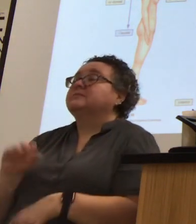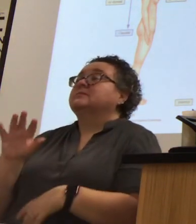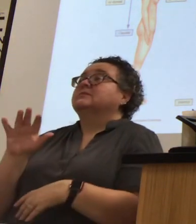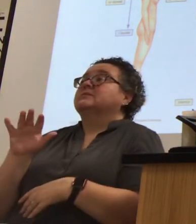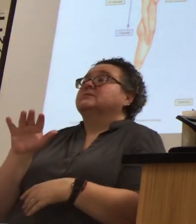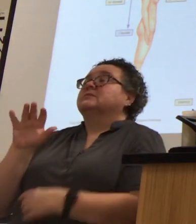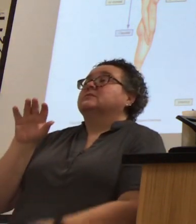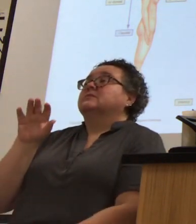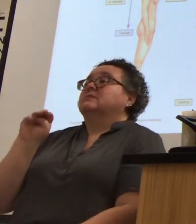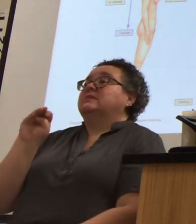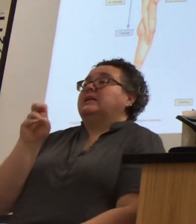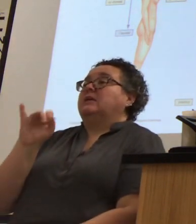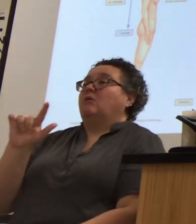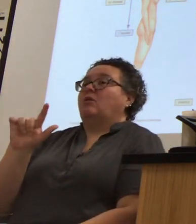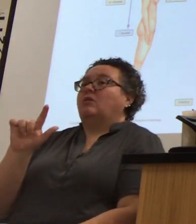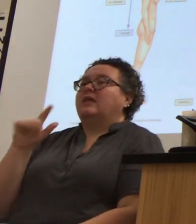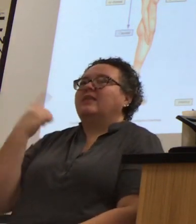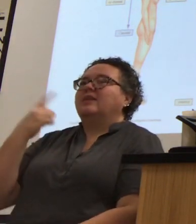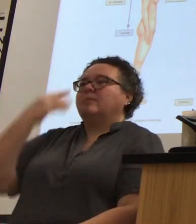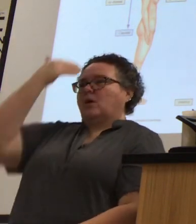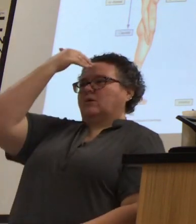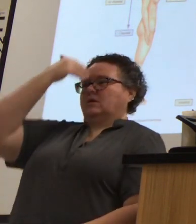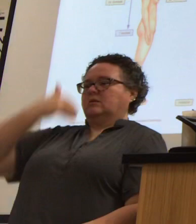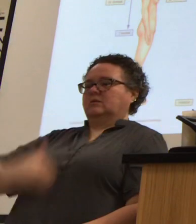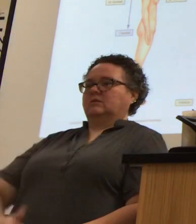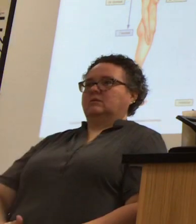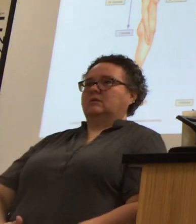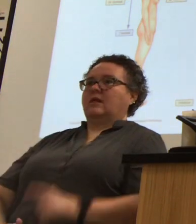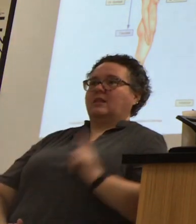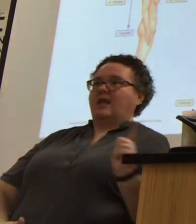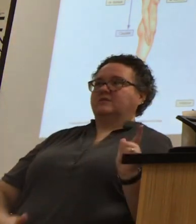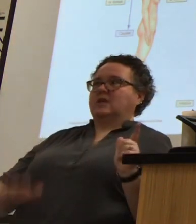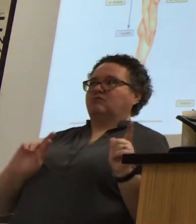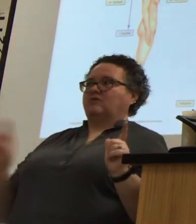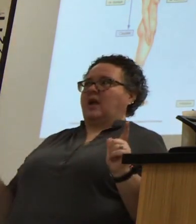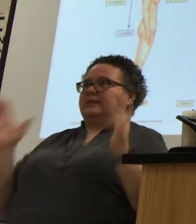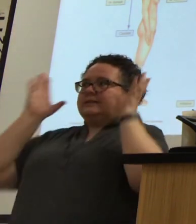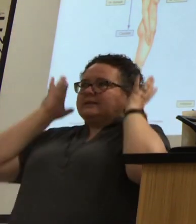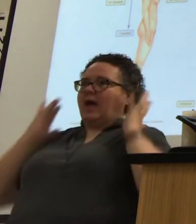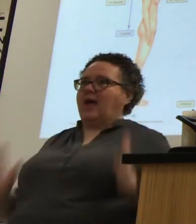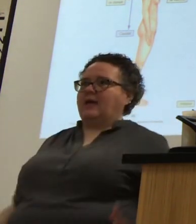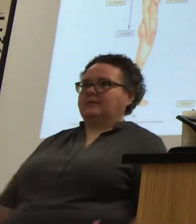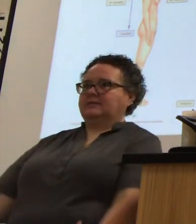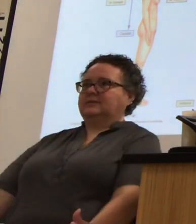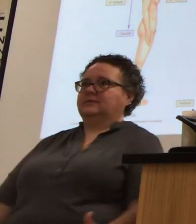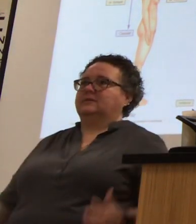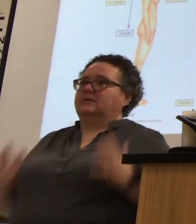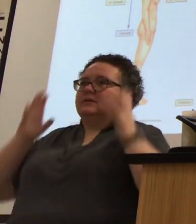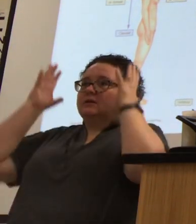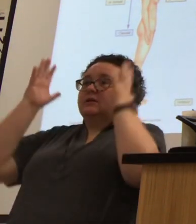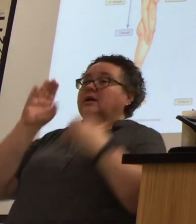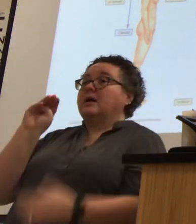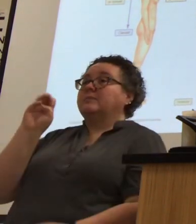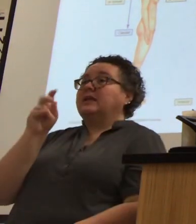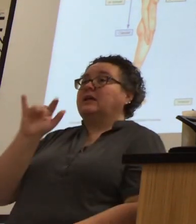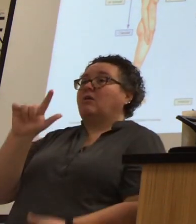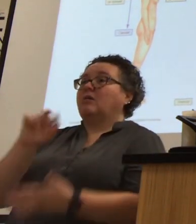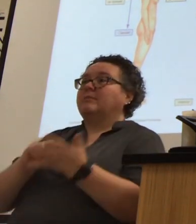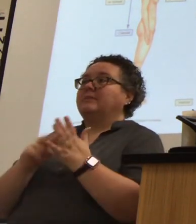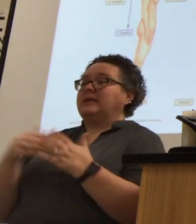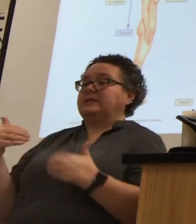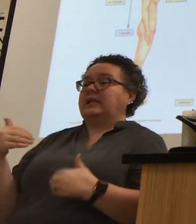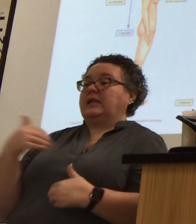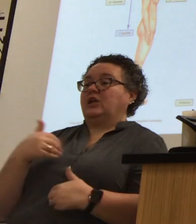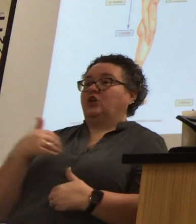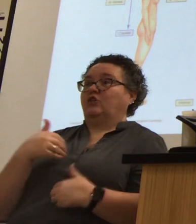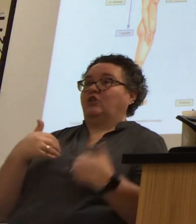divides the human body in half, left and right sides. Medial means closer to the midline, lateral